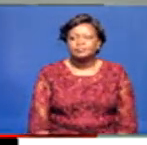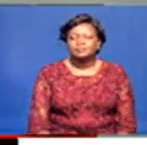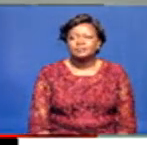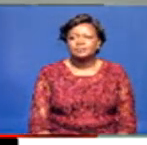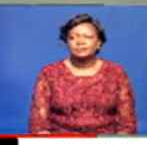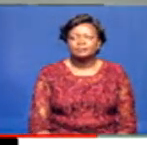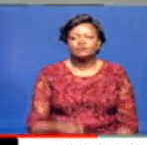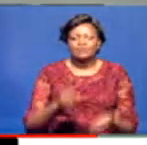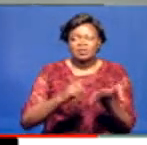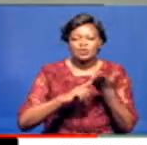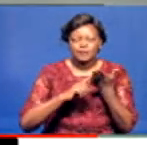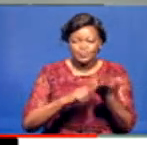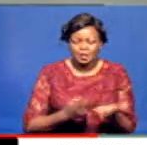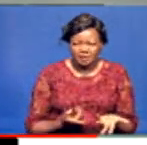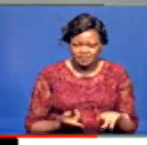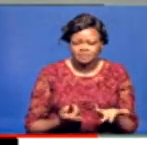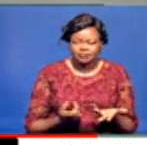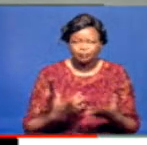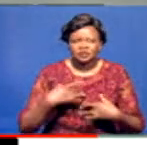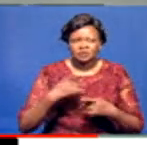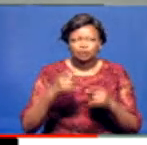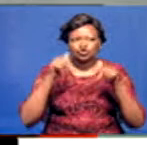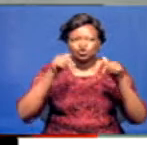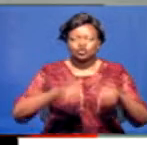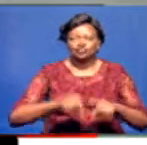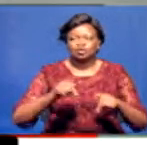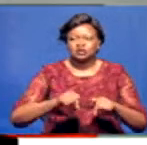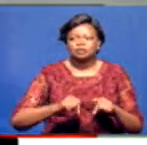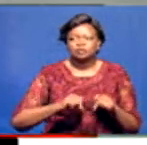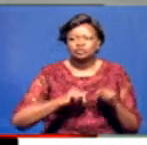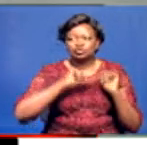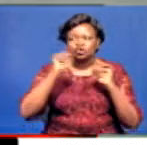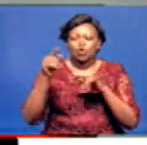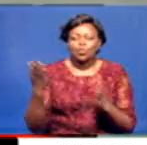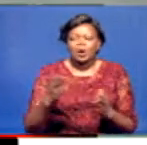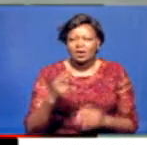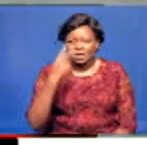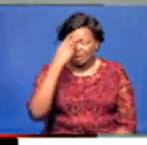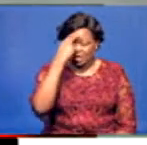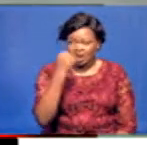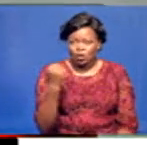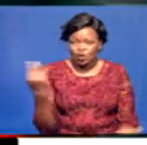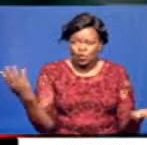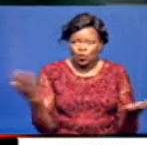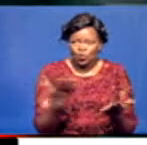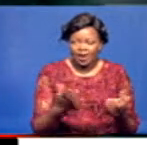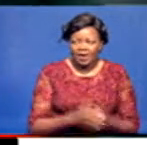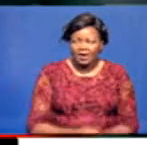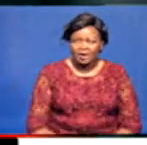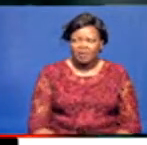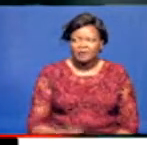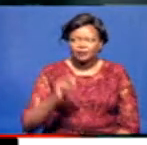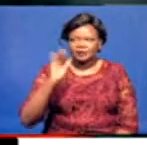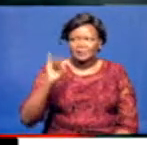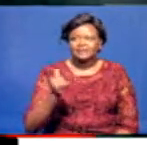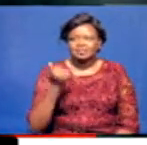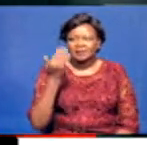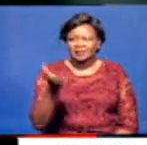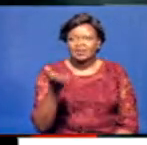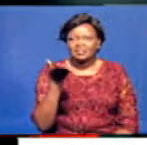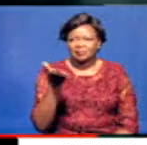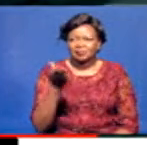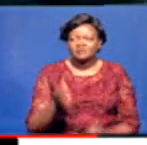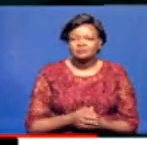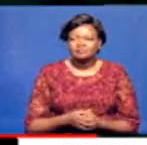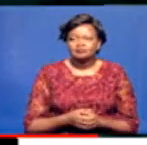debates have been quite interesting, and today we take you all the way to Narok, where I do know Nancy Okwara is on the other